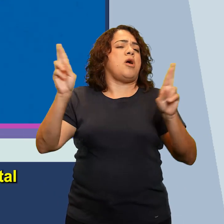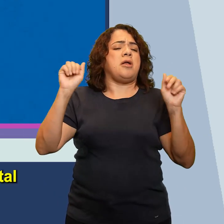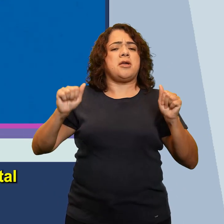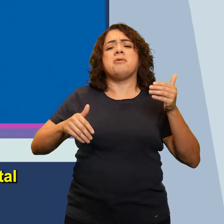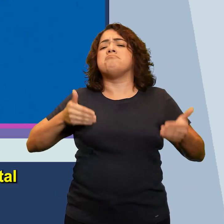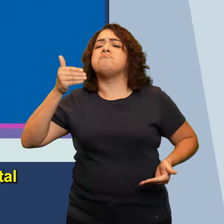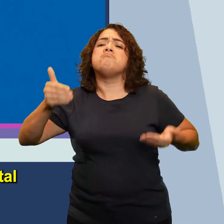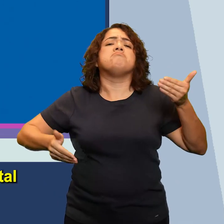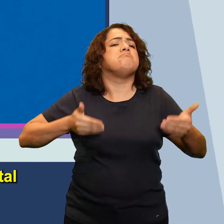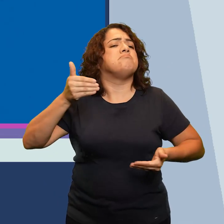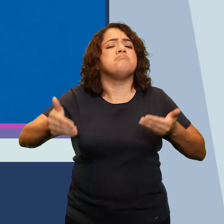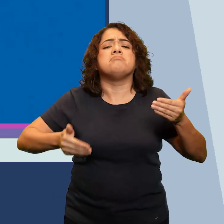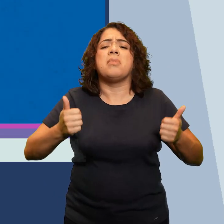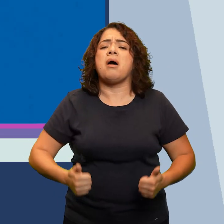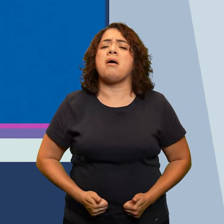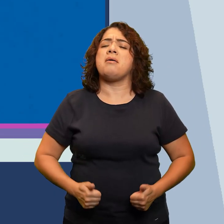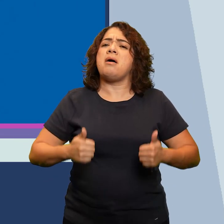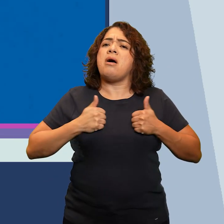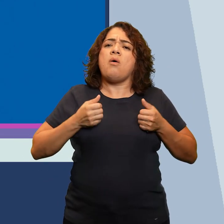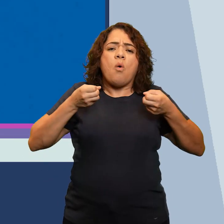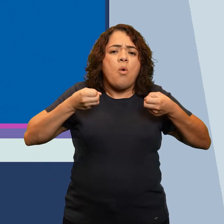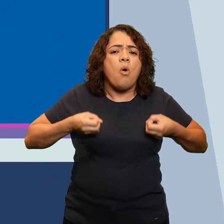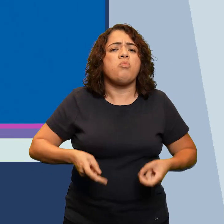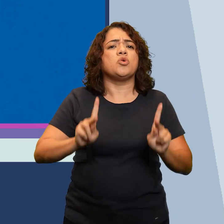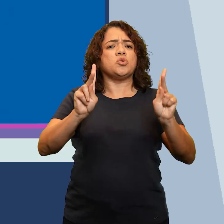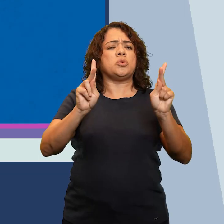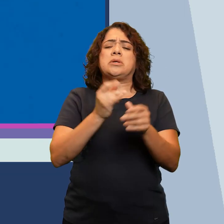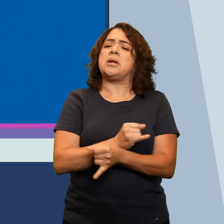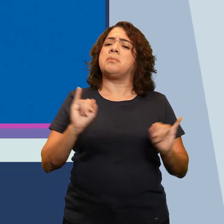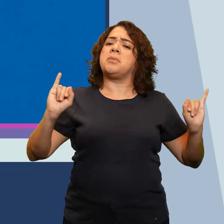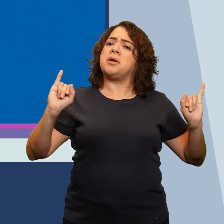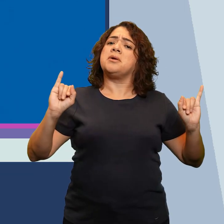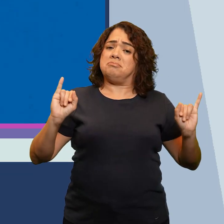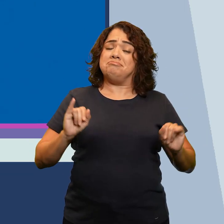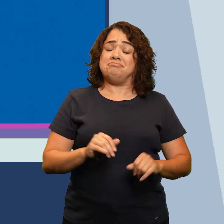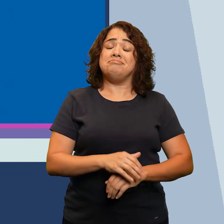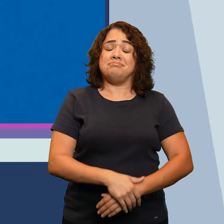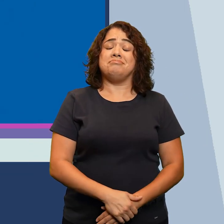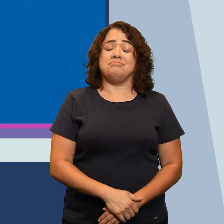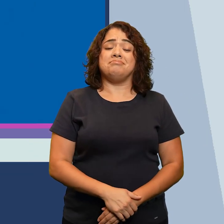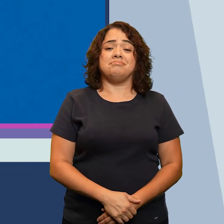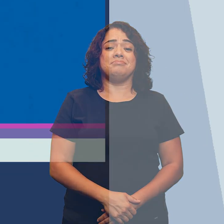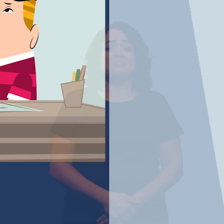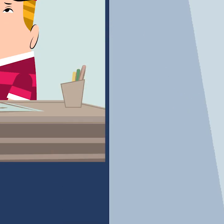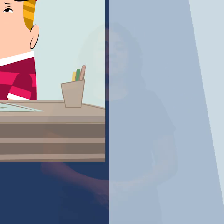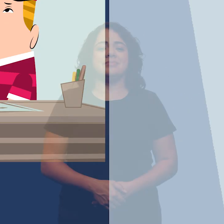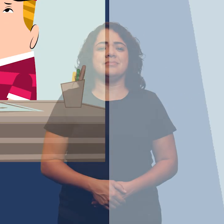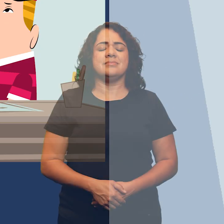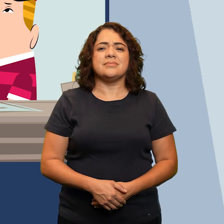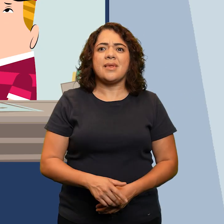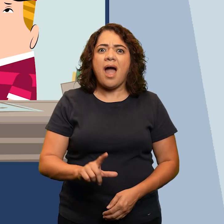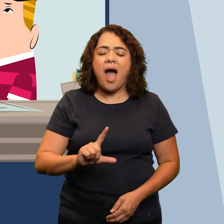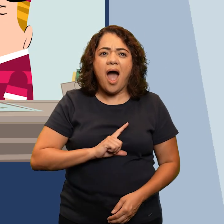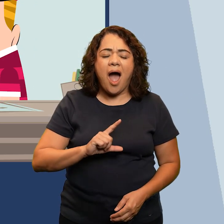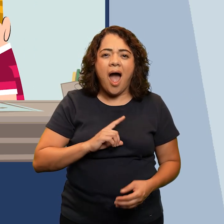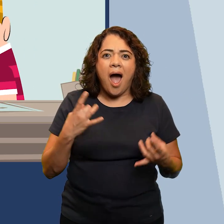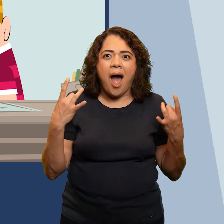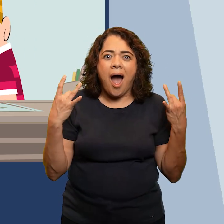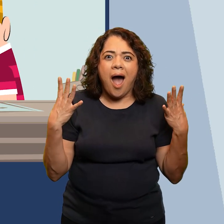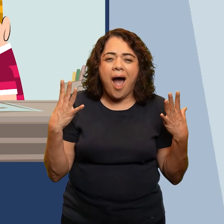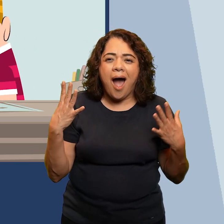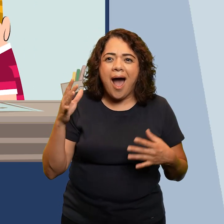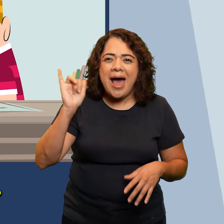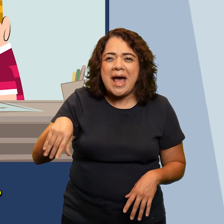intellectual or developmental disabilities, so that they have every opportunity to lead full, independent lives. Lanterman? Isn't